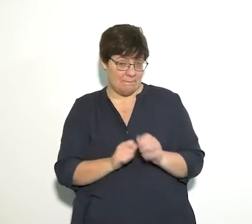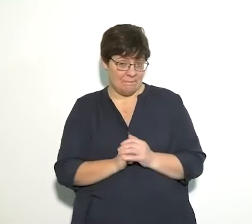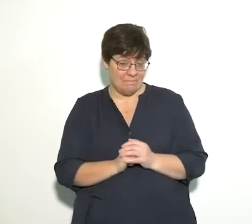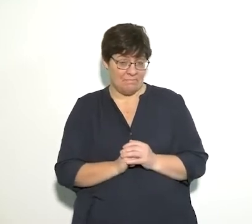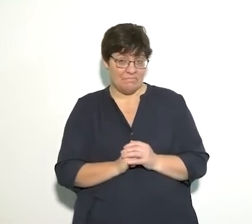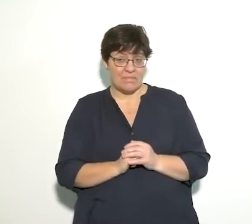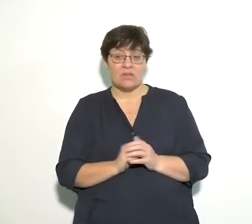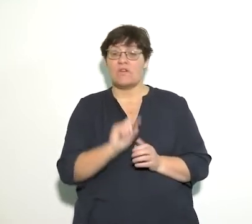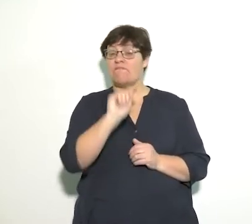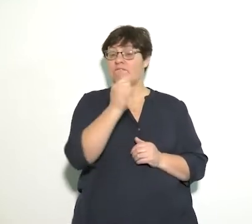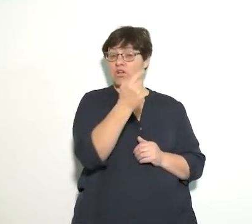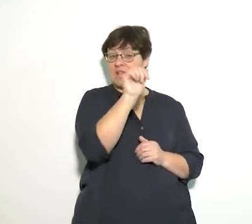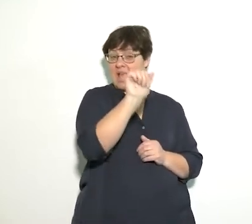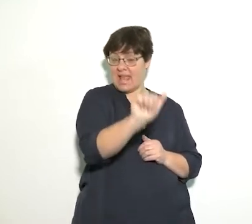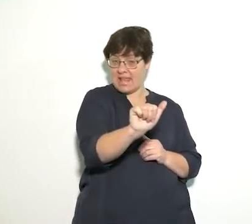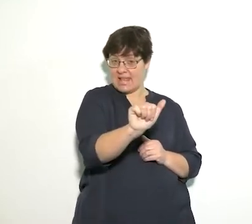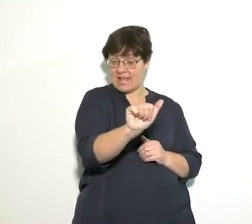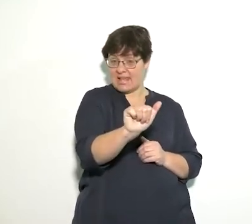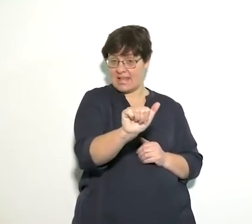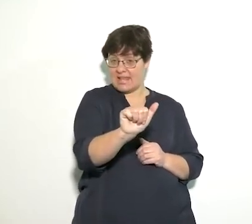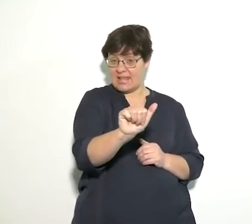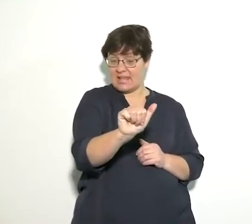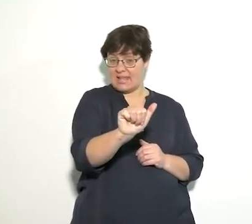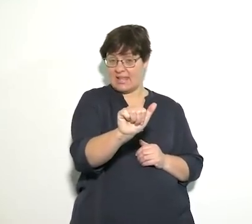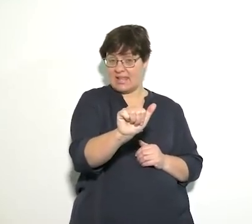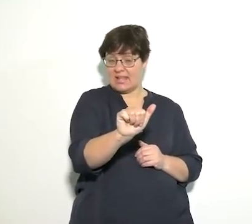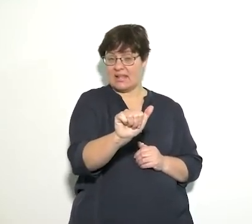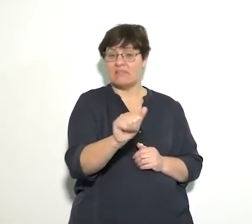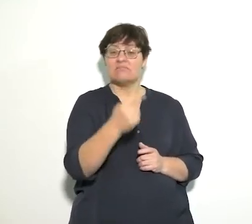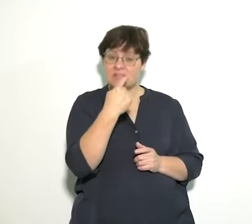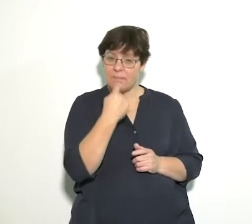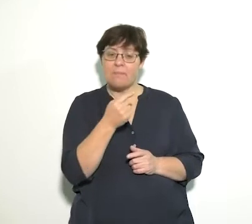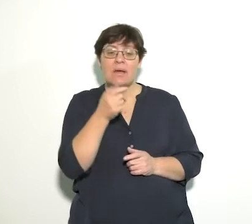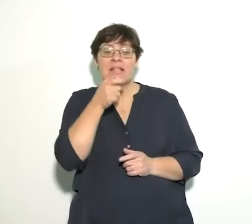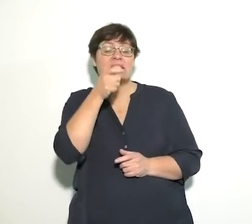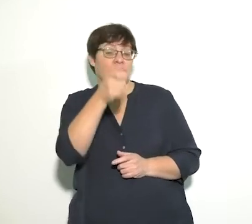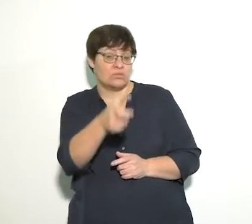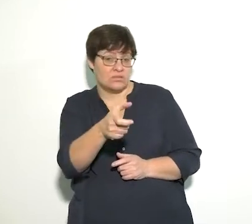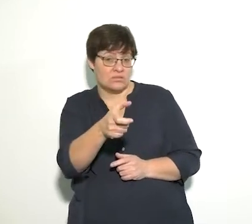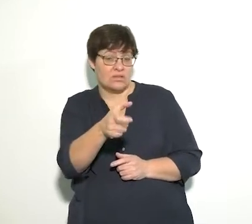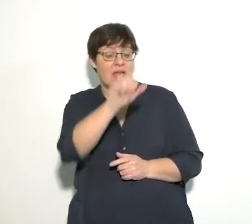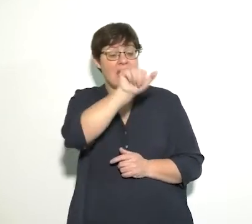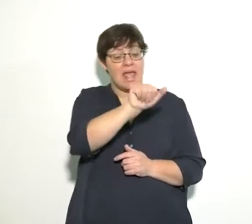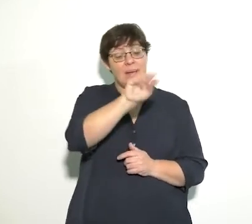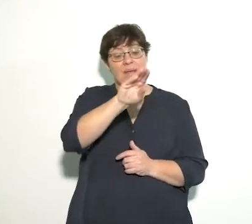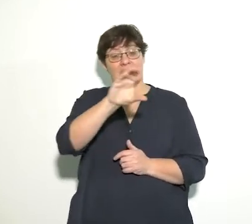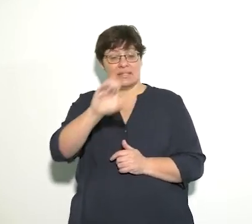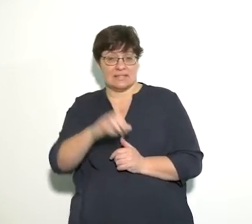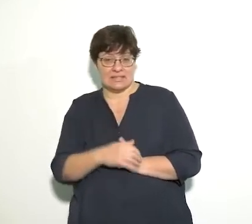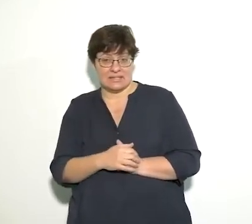So we use the first letter A just as we sound it out in the